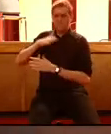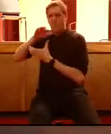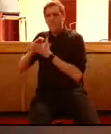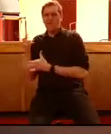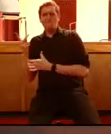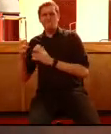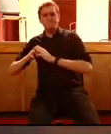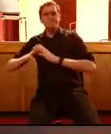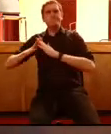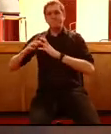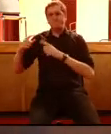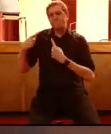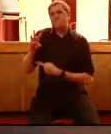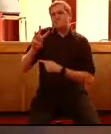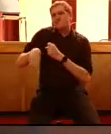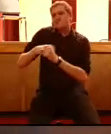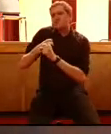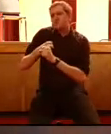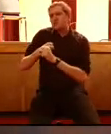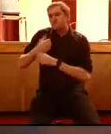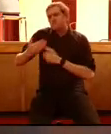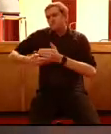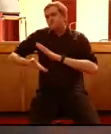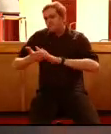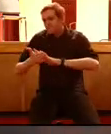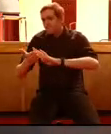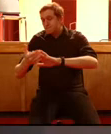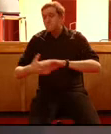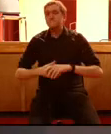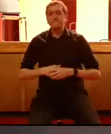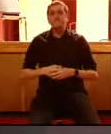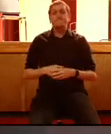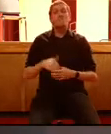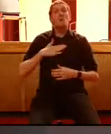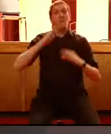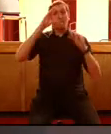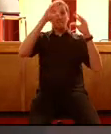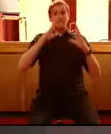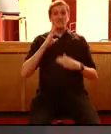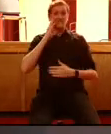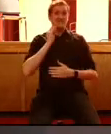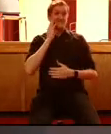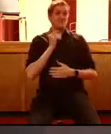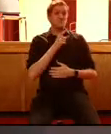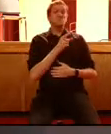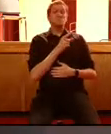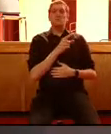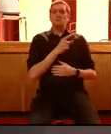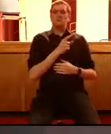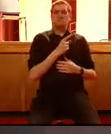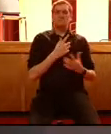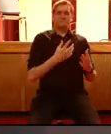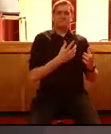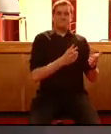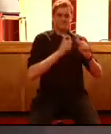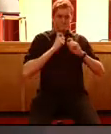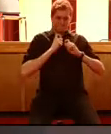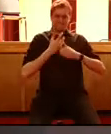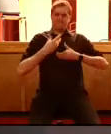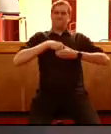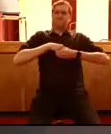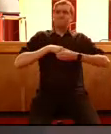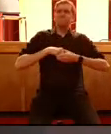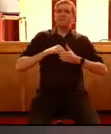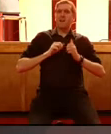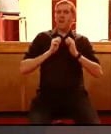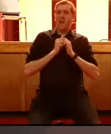6 years. My teaching experience gives me the experience of walking a mile in the teacher's shoes, actually being able to